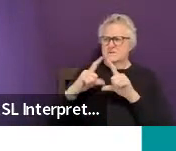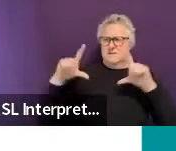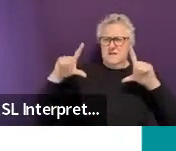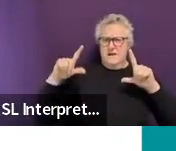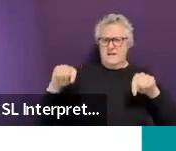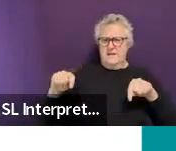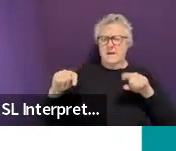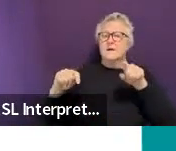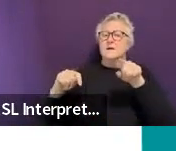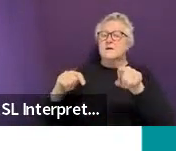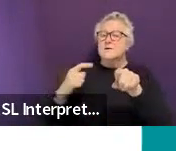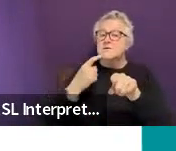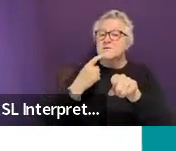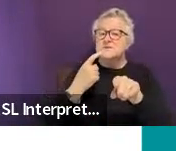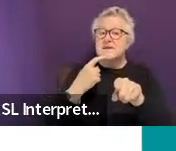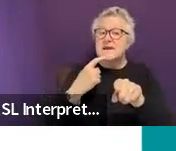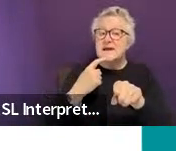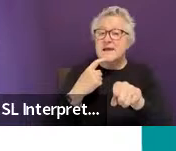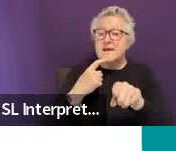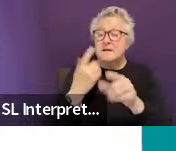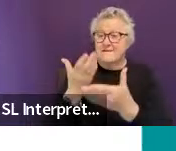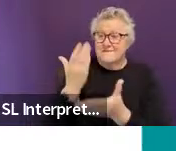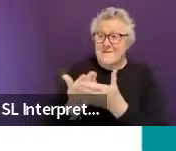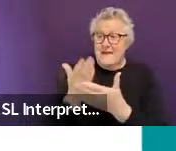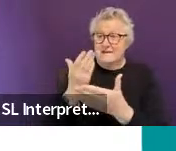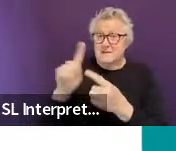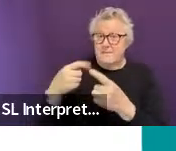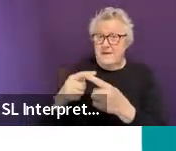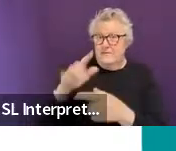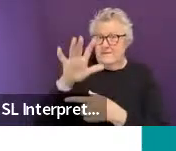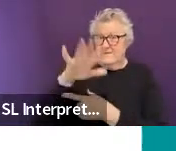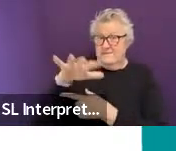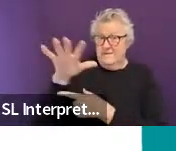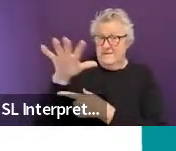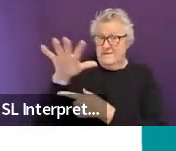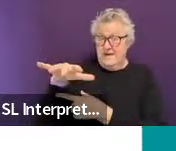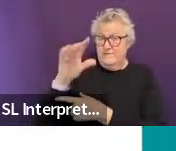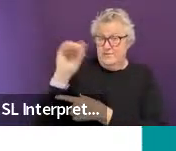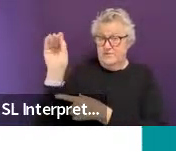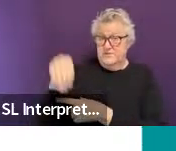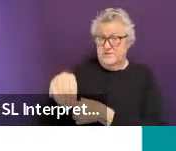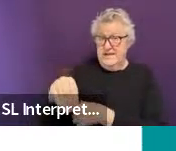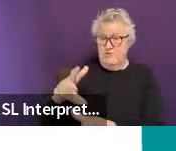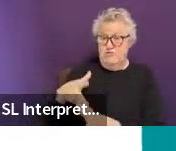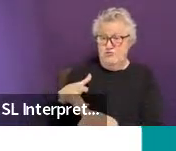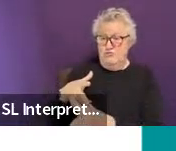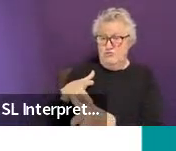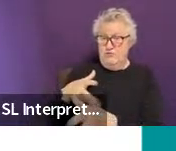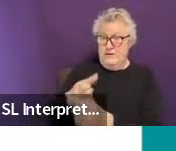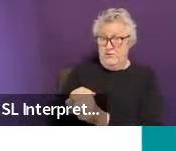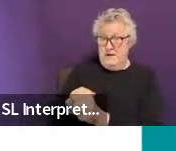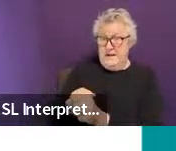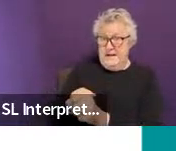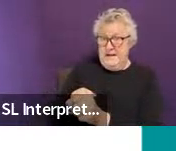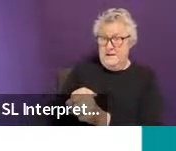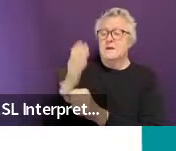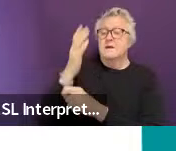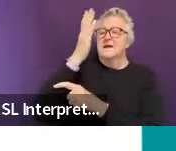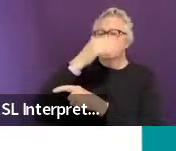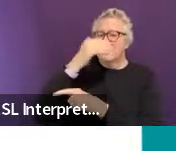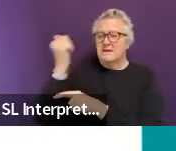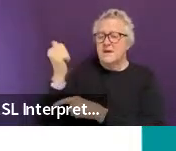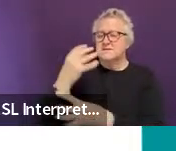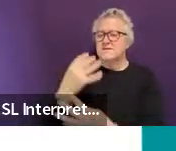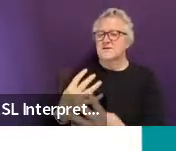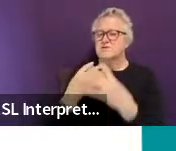made a statement of fact about the 55% rear ends that is due to congestion. What did